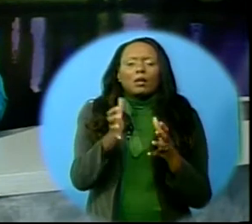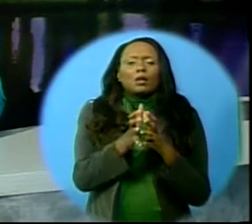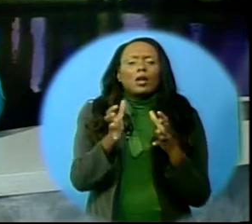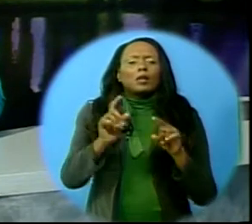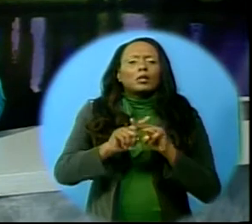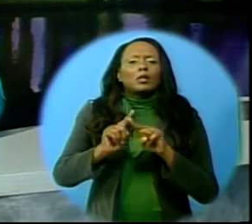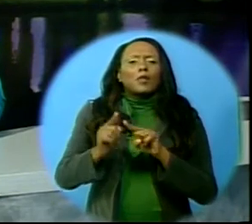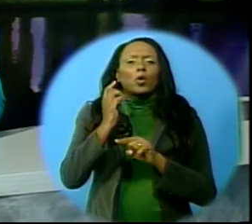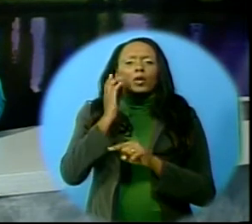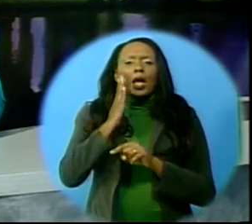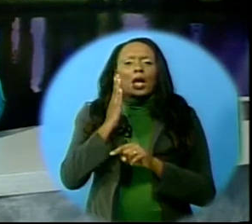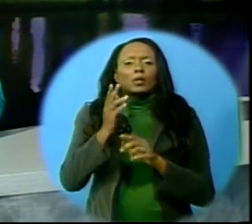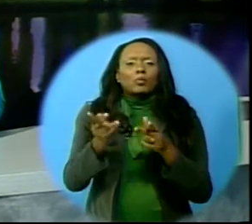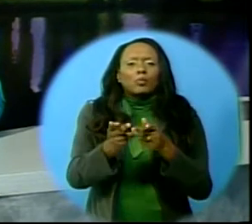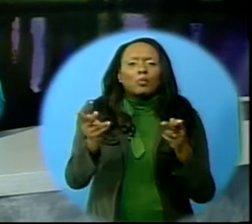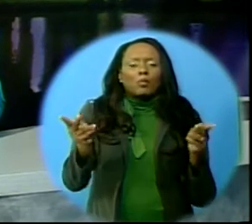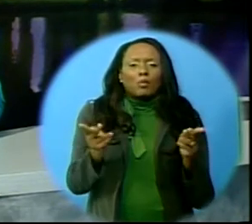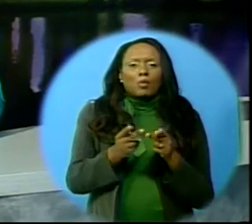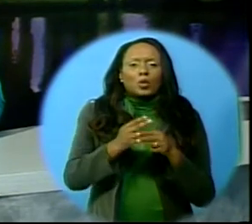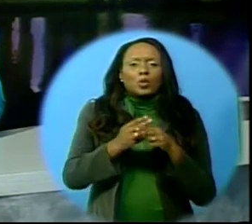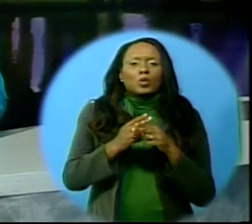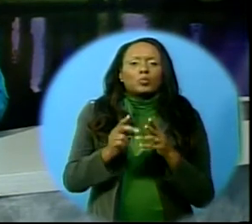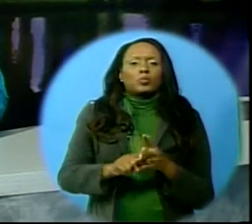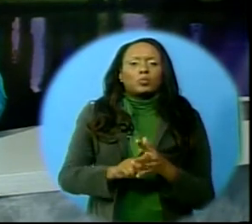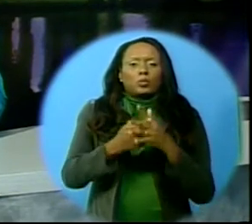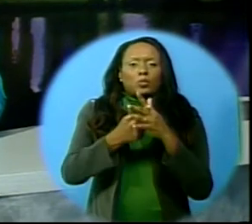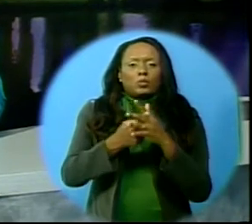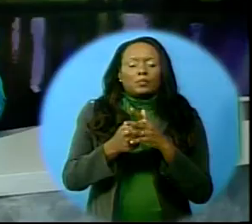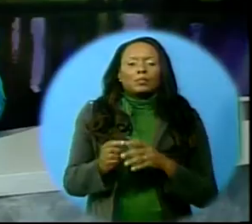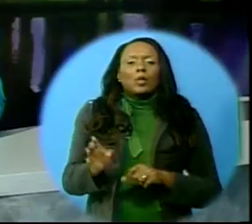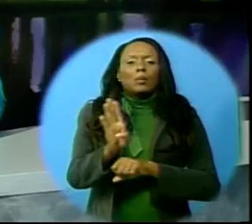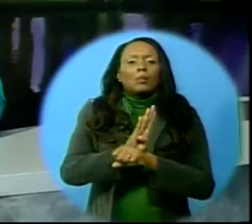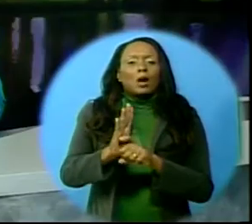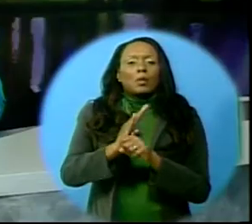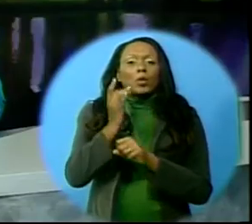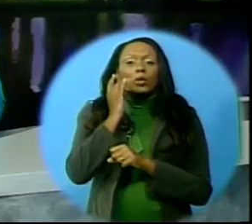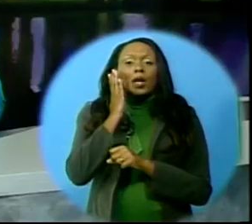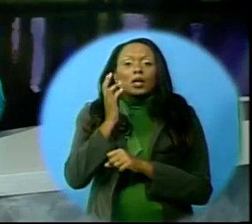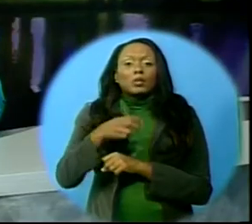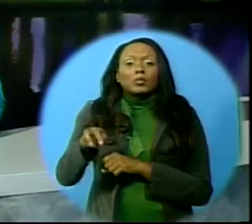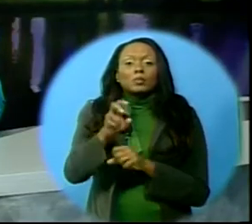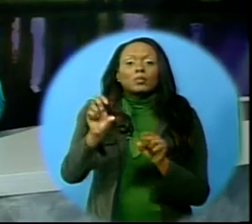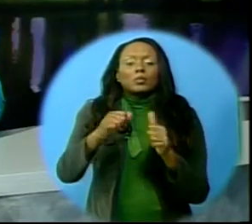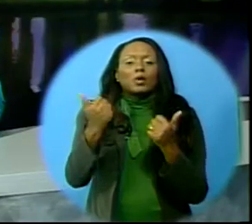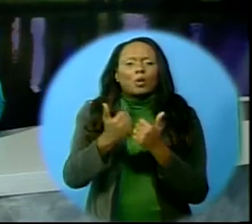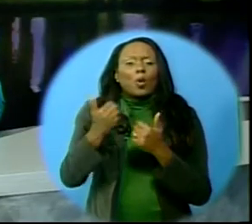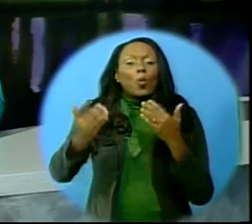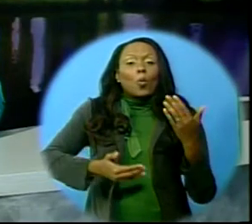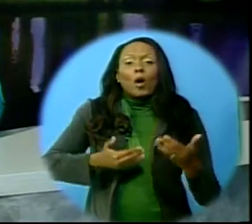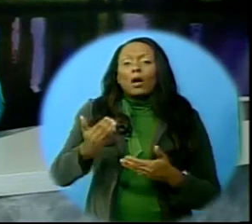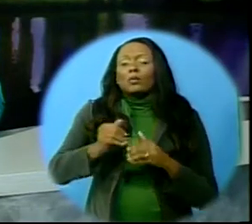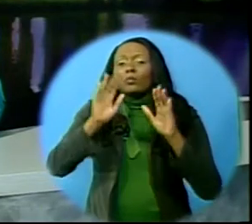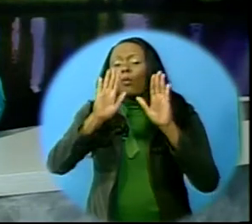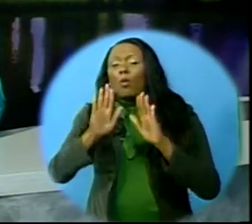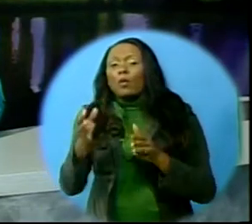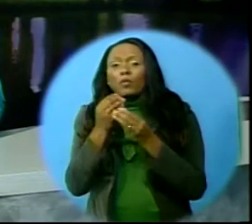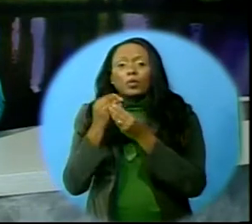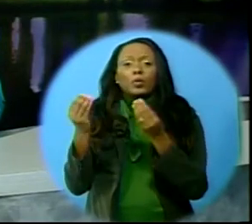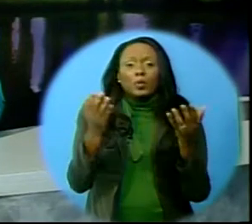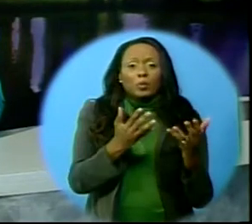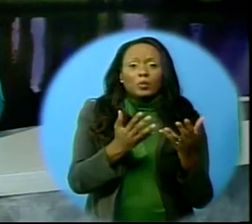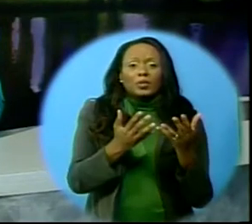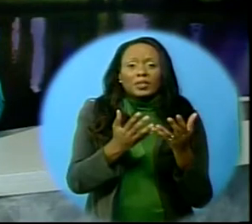several properties are slated to come on stream soon. The Barbados Hotel and Tourism Association welcomes the news, with